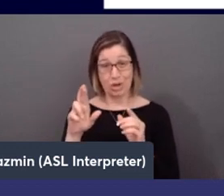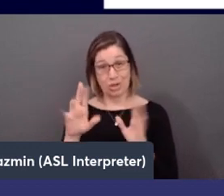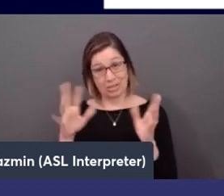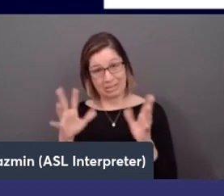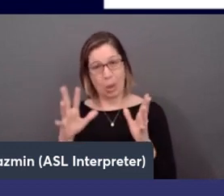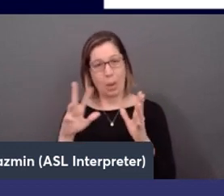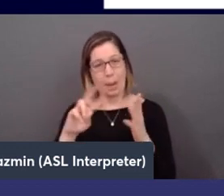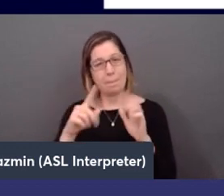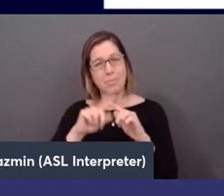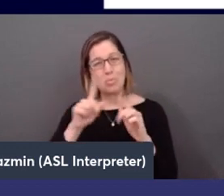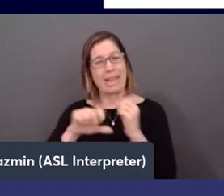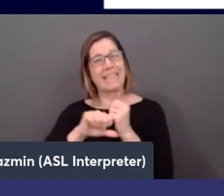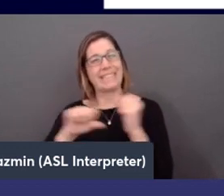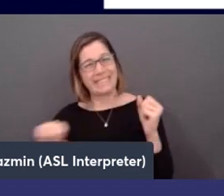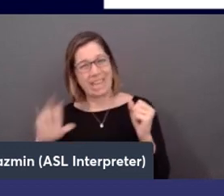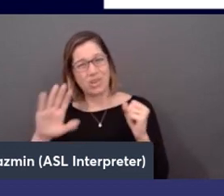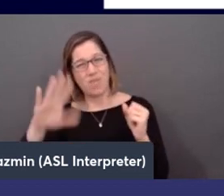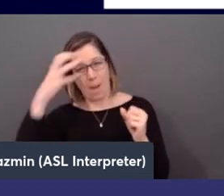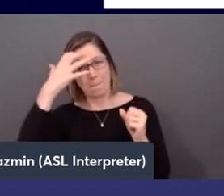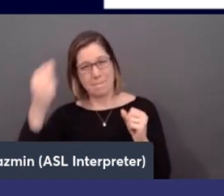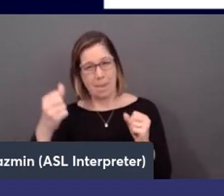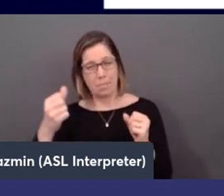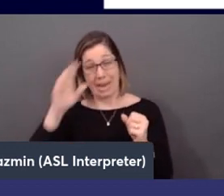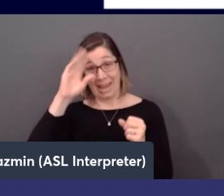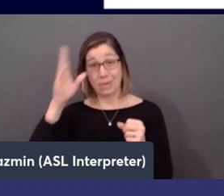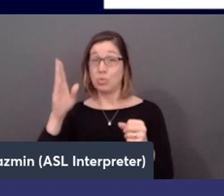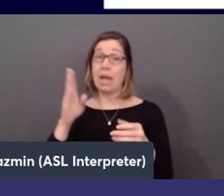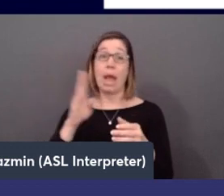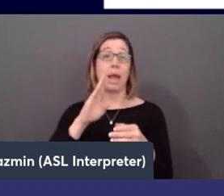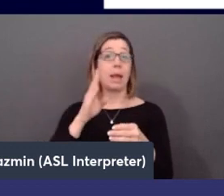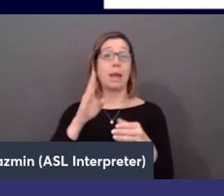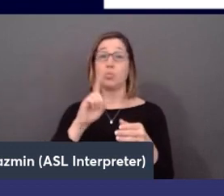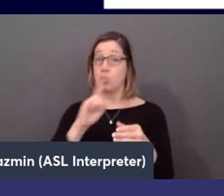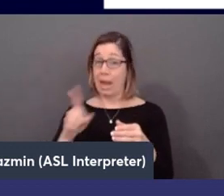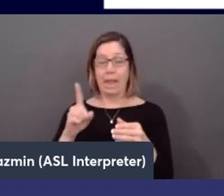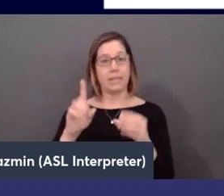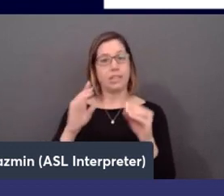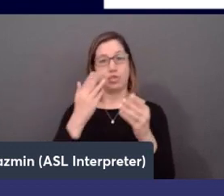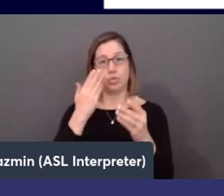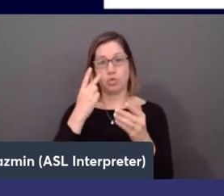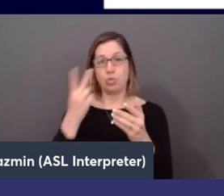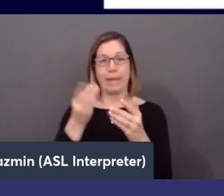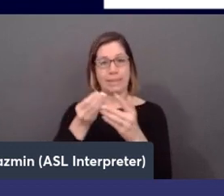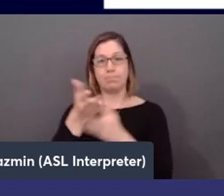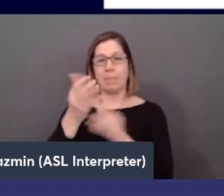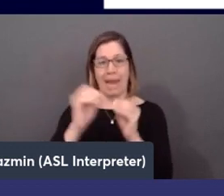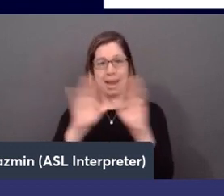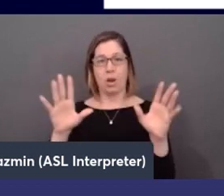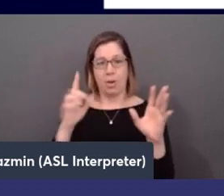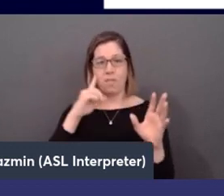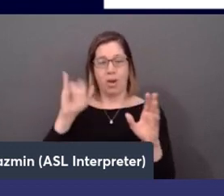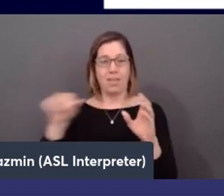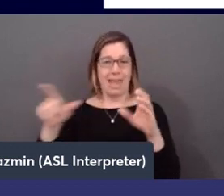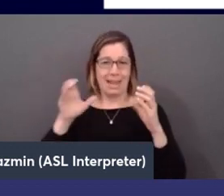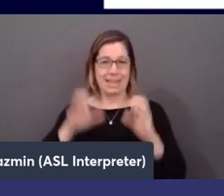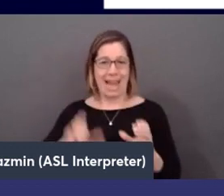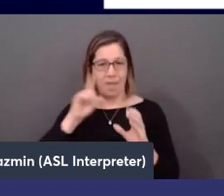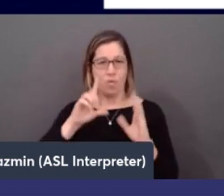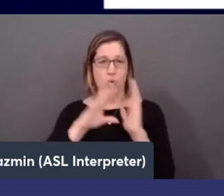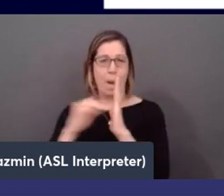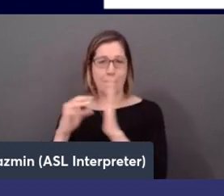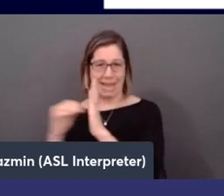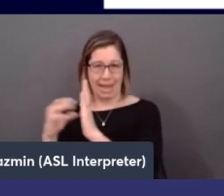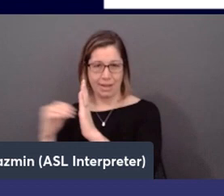memory, pretty much, and it's completely transparent for the Redis clients in your application. So when would you consider it?